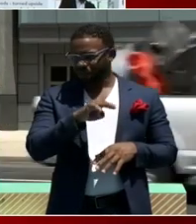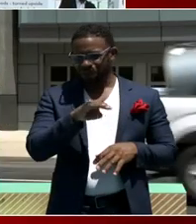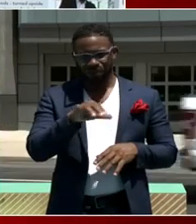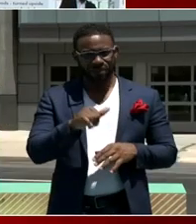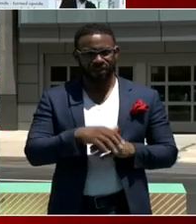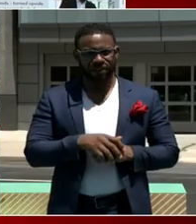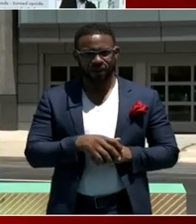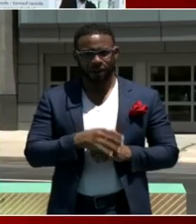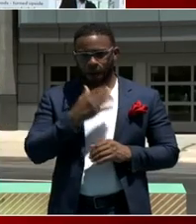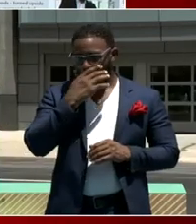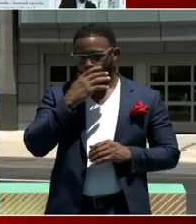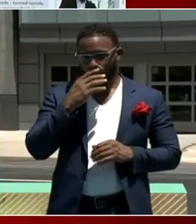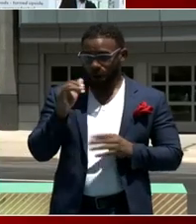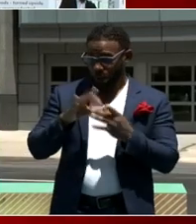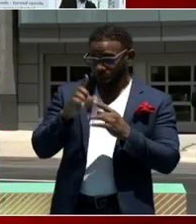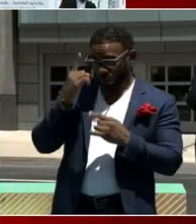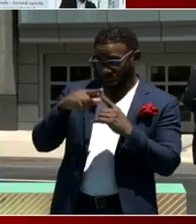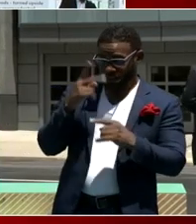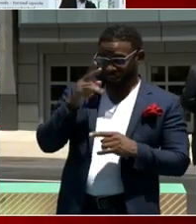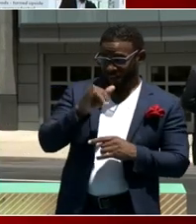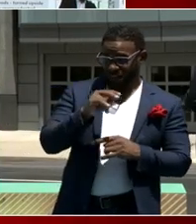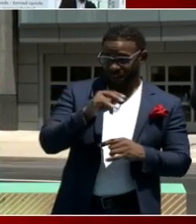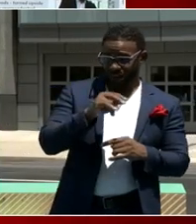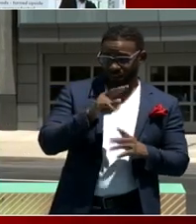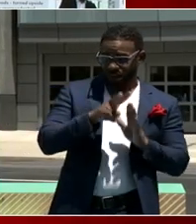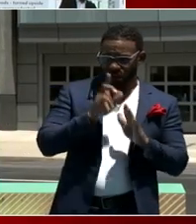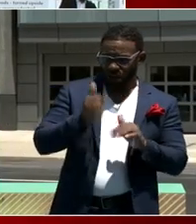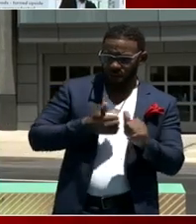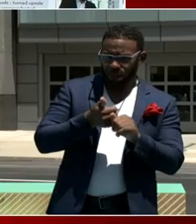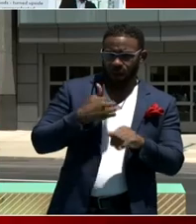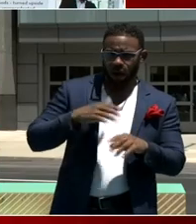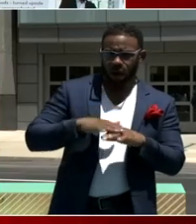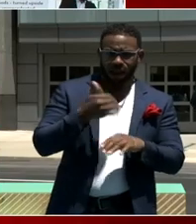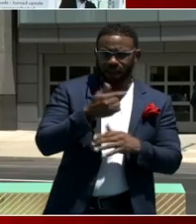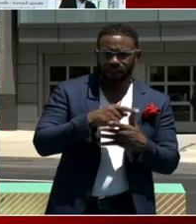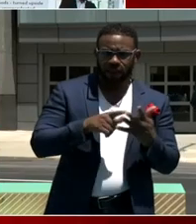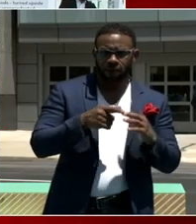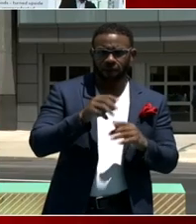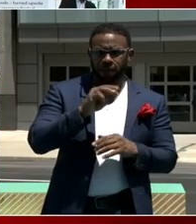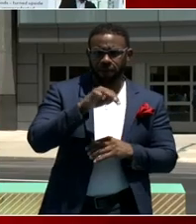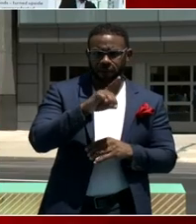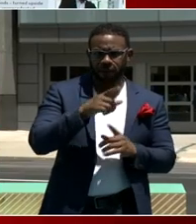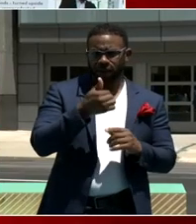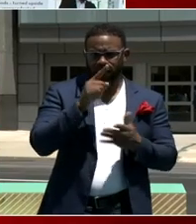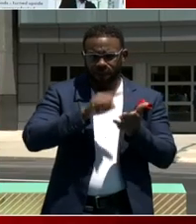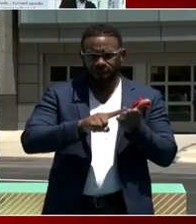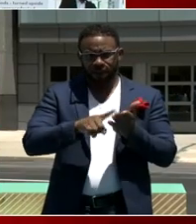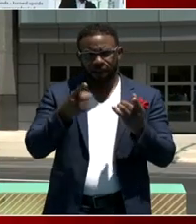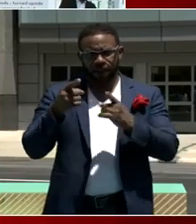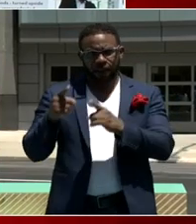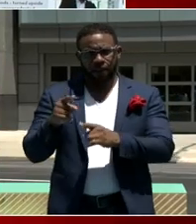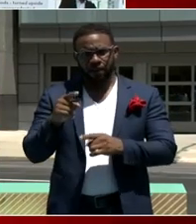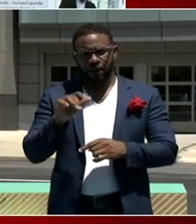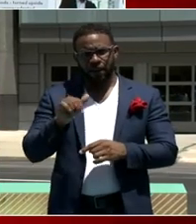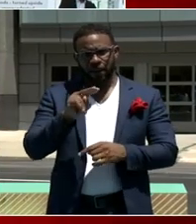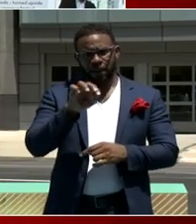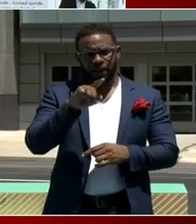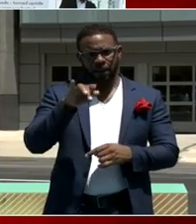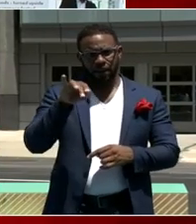media. Can you comment on your thoughts on seeing that? And can you update us on anything from MPD or any investigation that's going